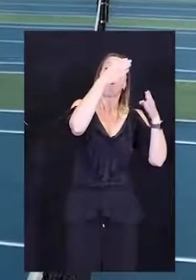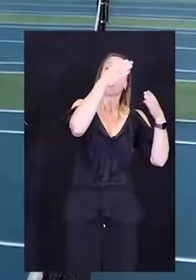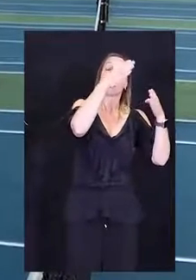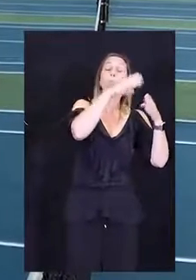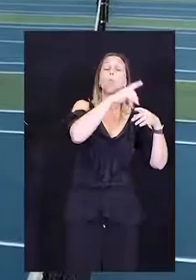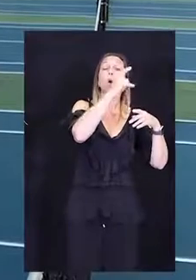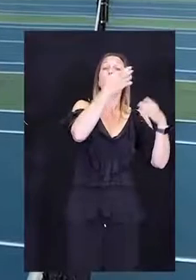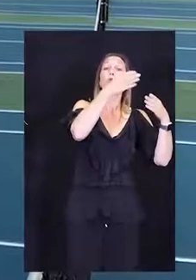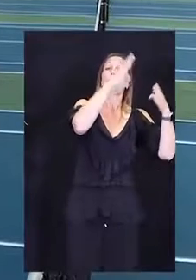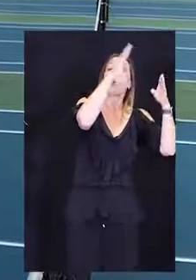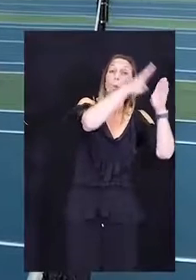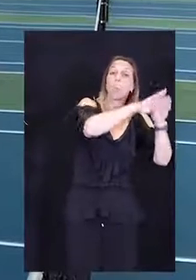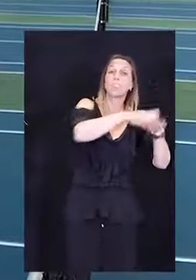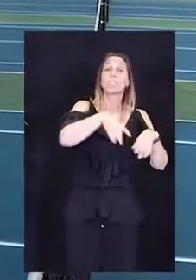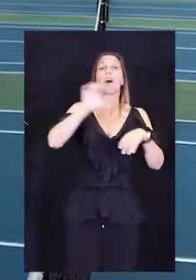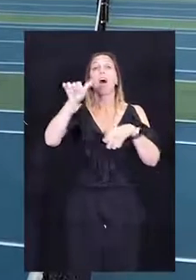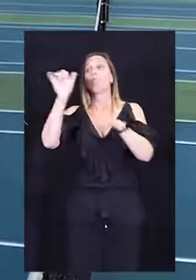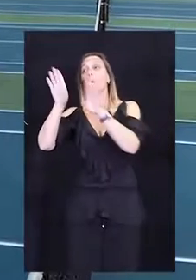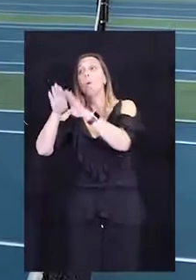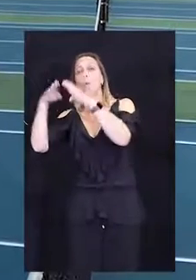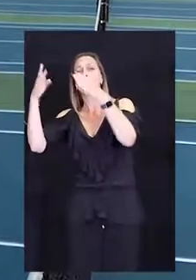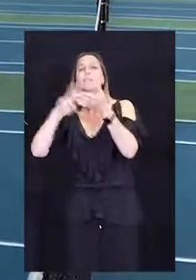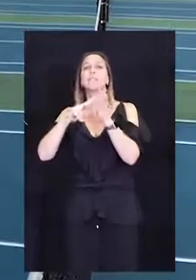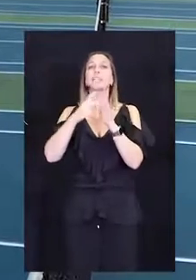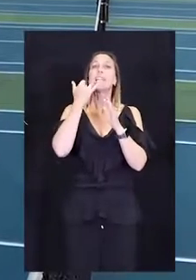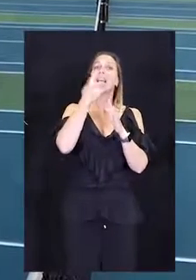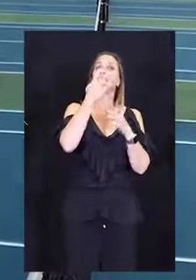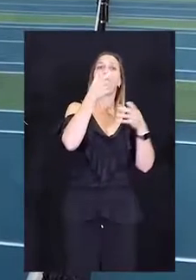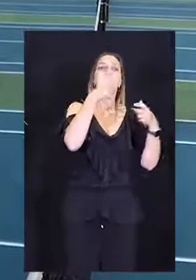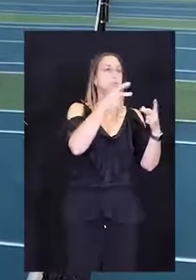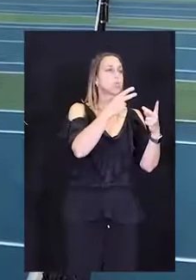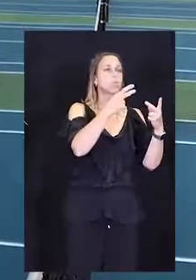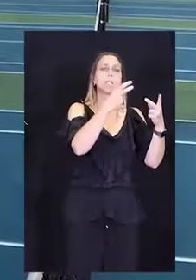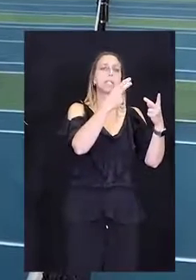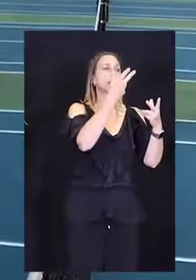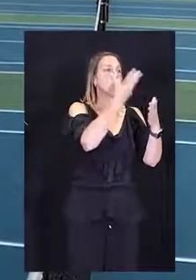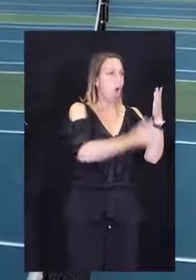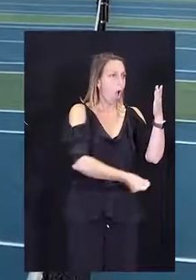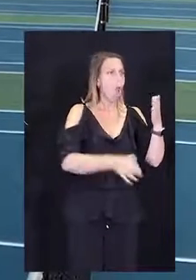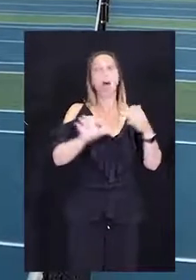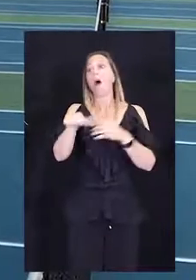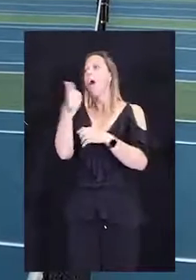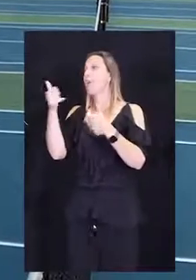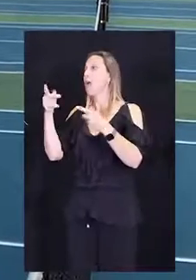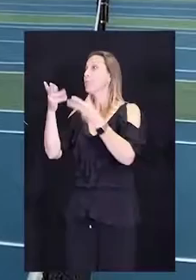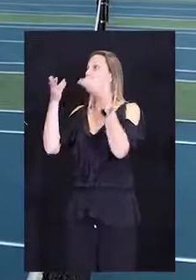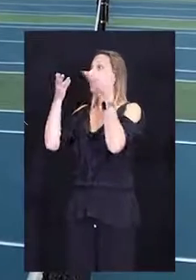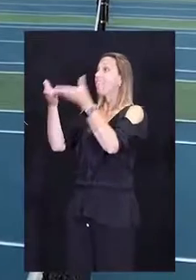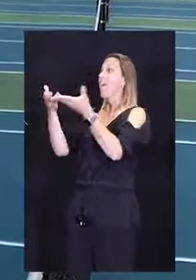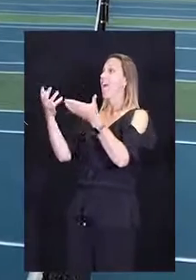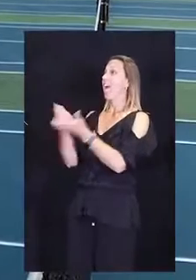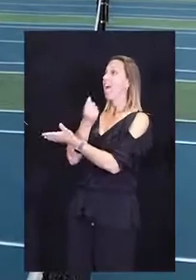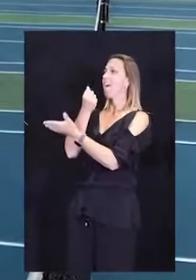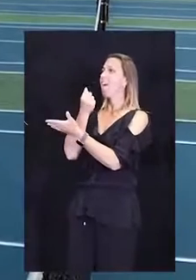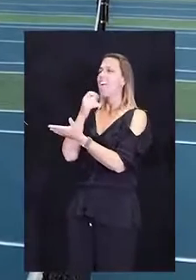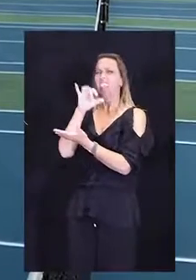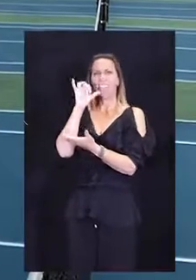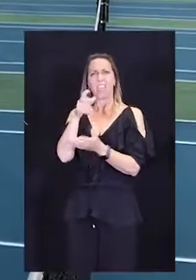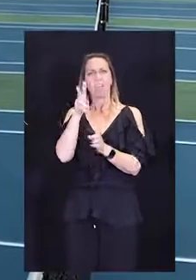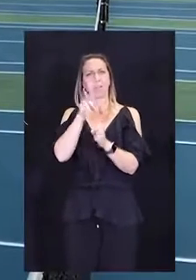the closed door that we do not see the one which is open for us." It's amazing how Bell's words from so long ago can still ring so true